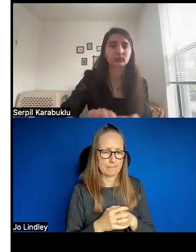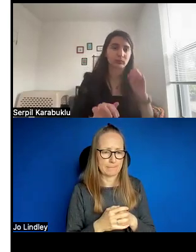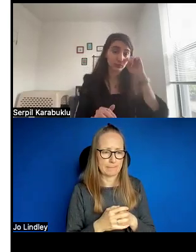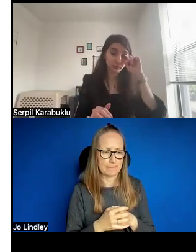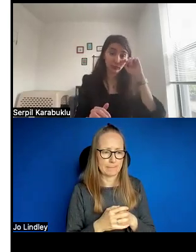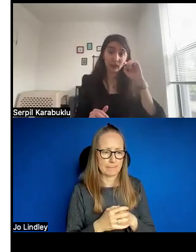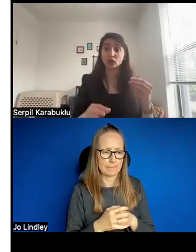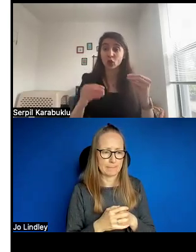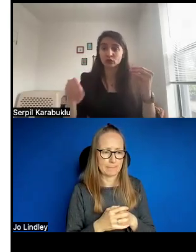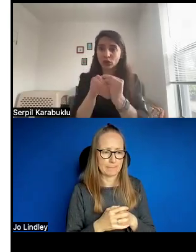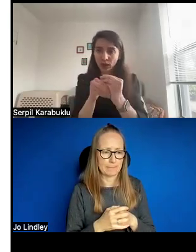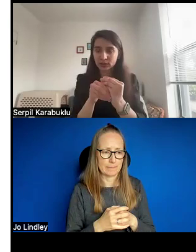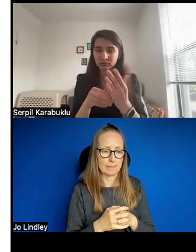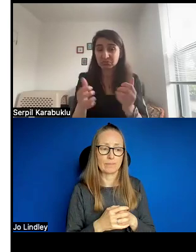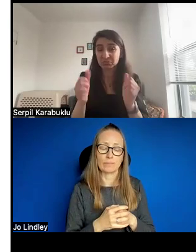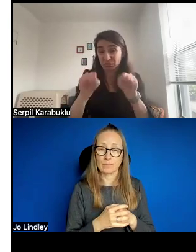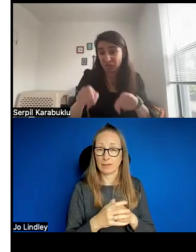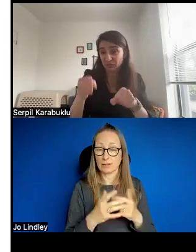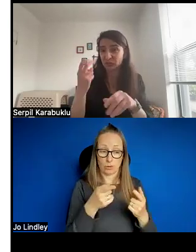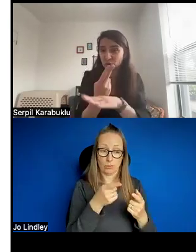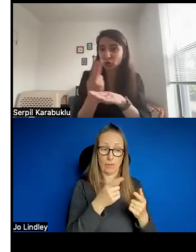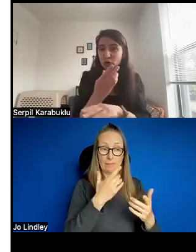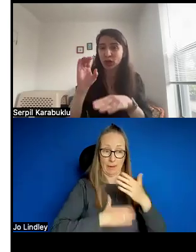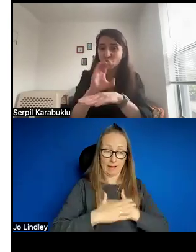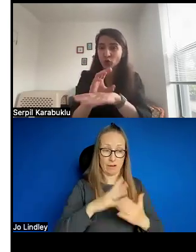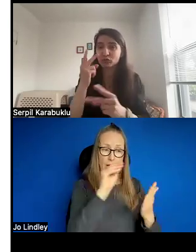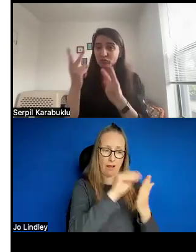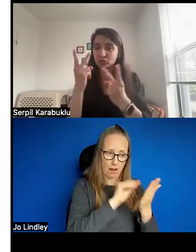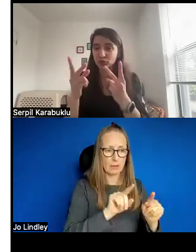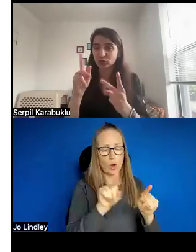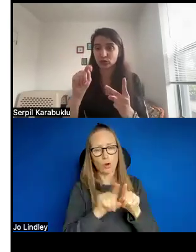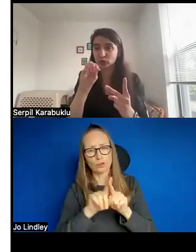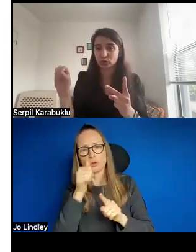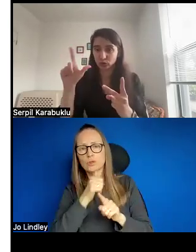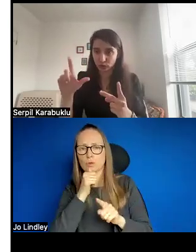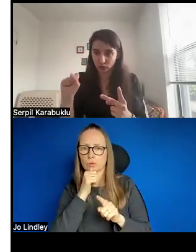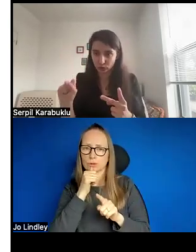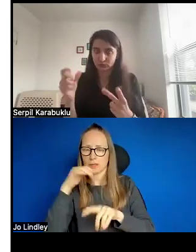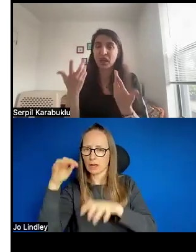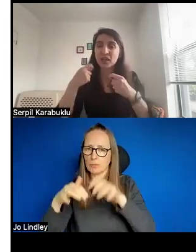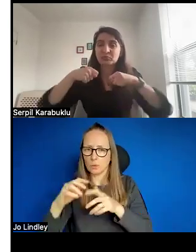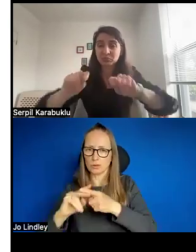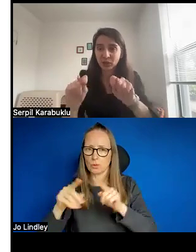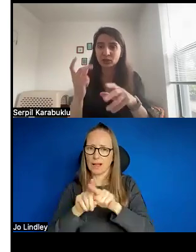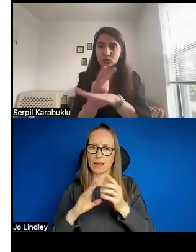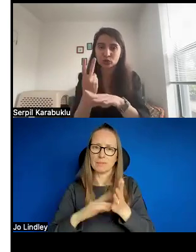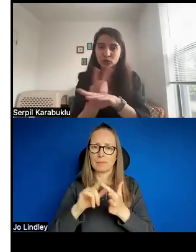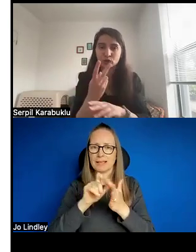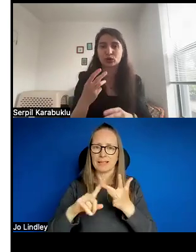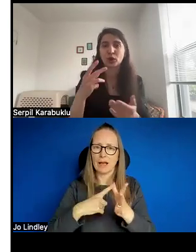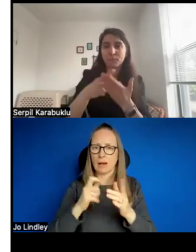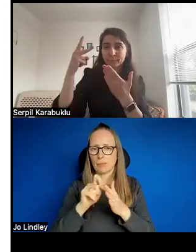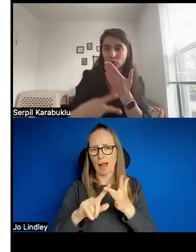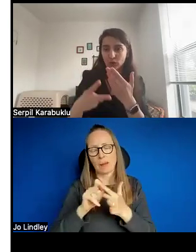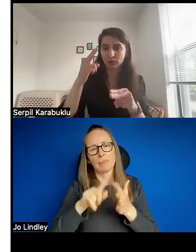To complement these results, I also use the computer vision tools like MediaPipe. And it